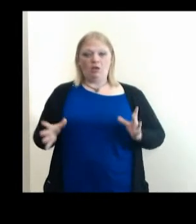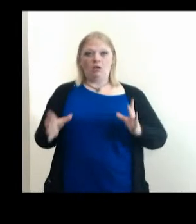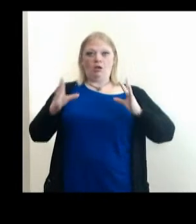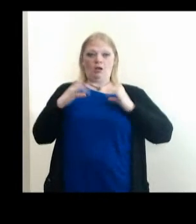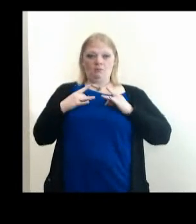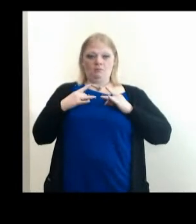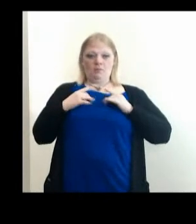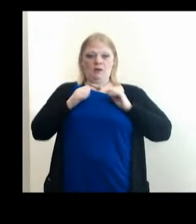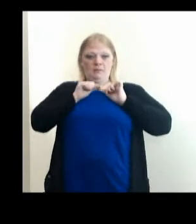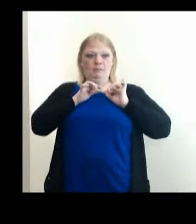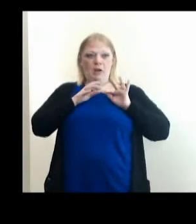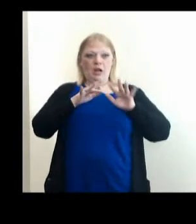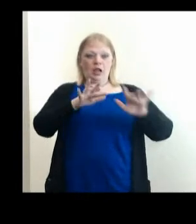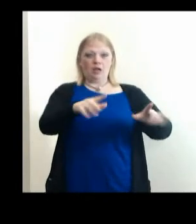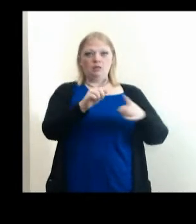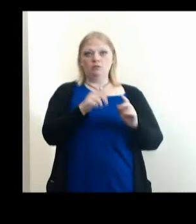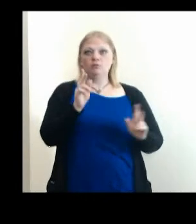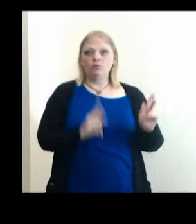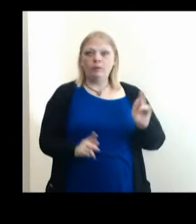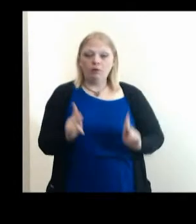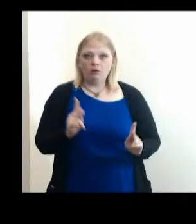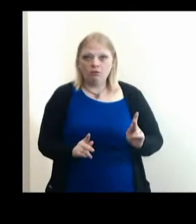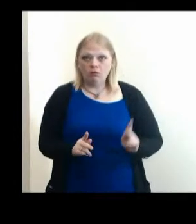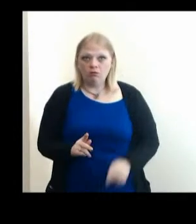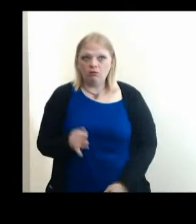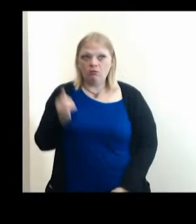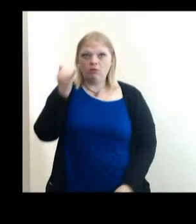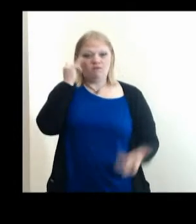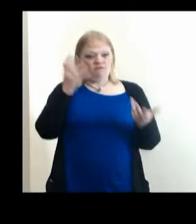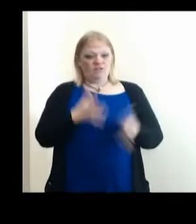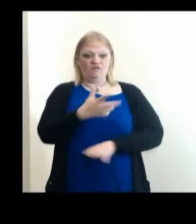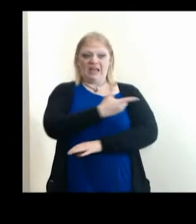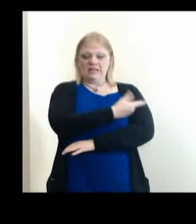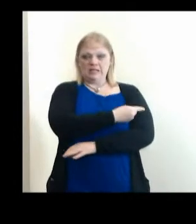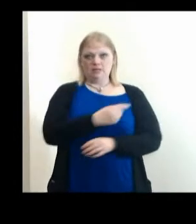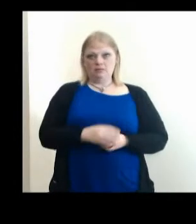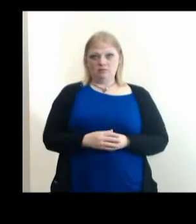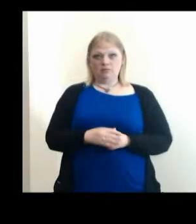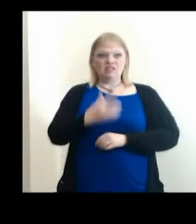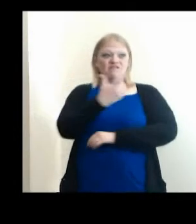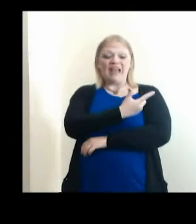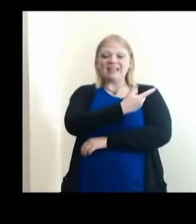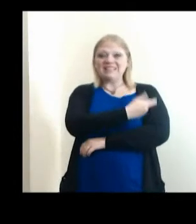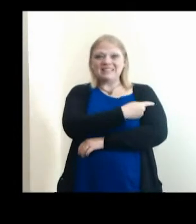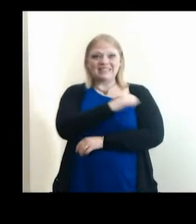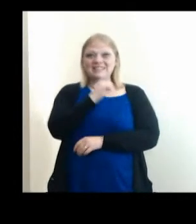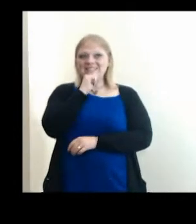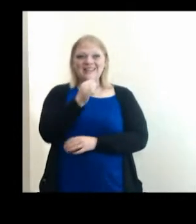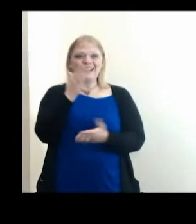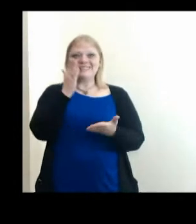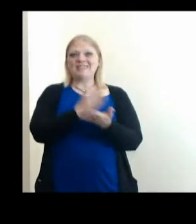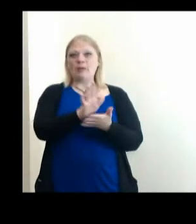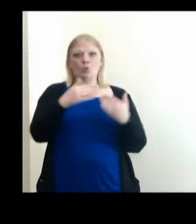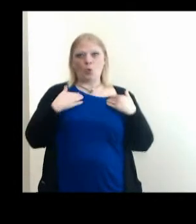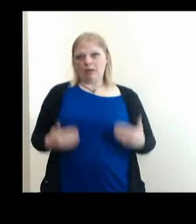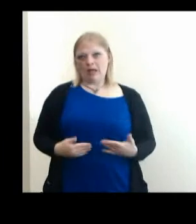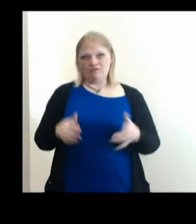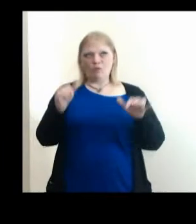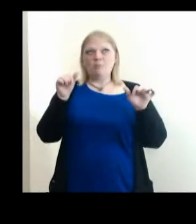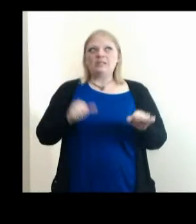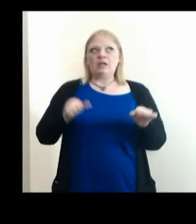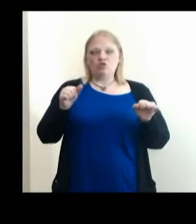and transmitted to an individual who has been vaccinated. The vaccine does not stop your body from